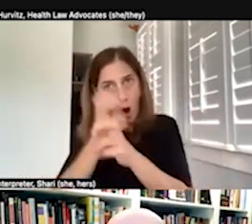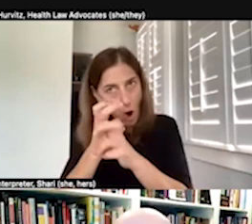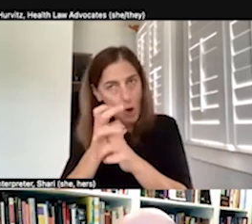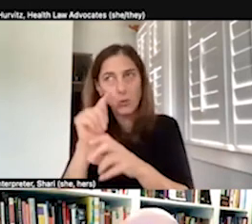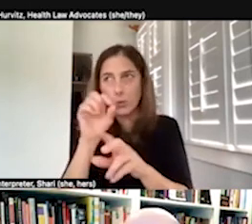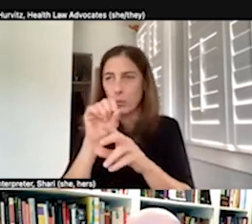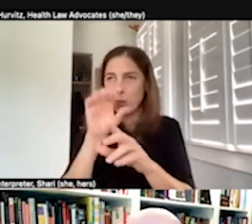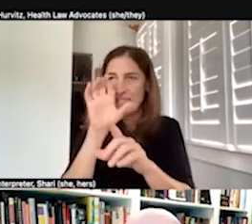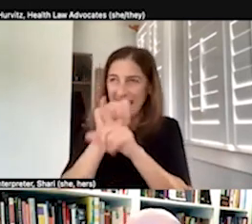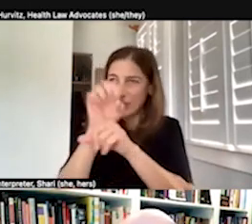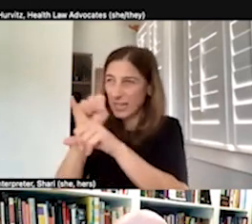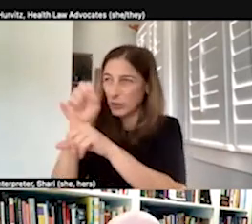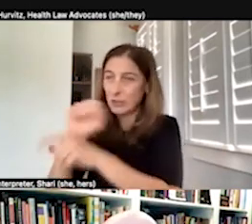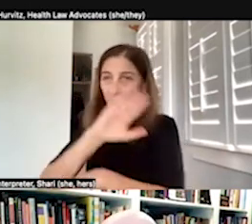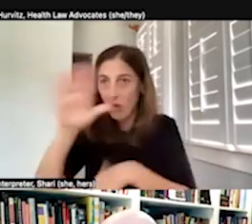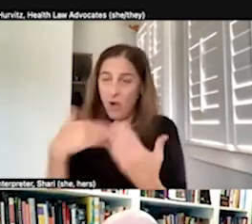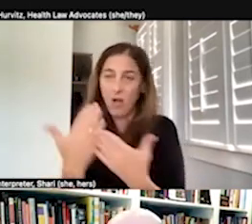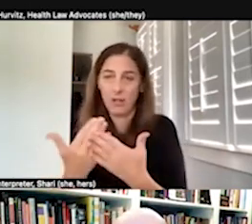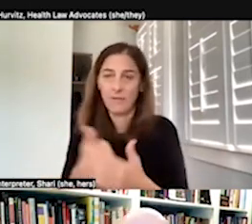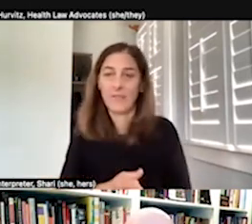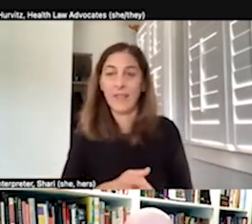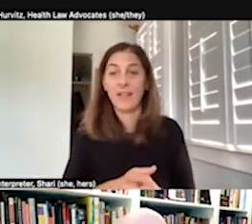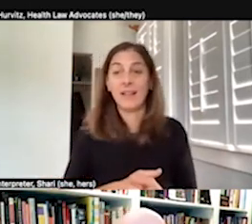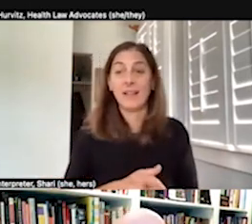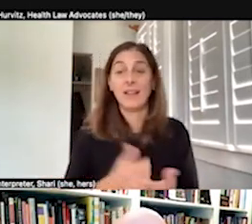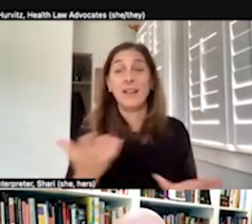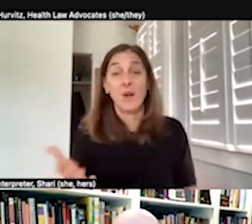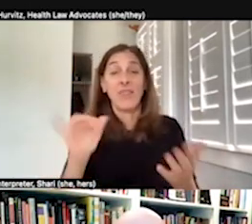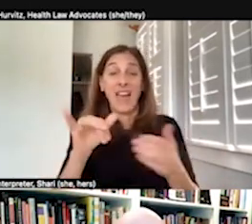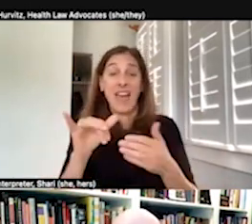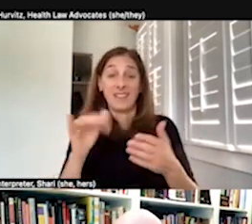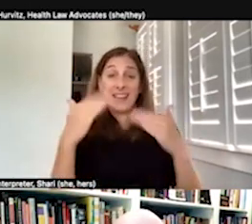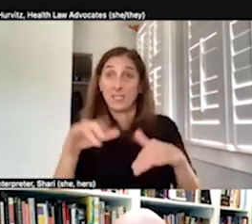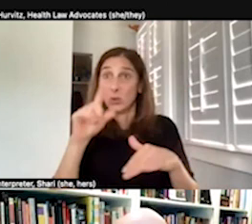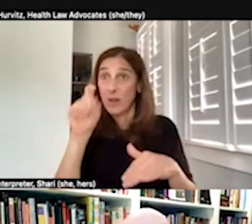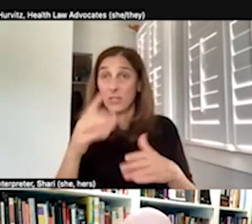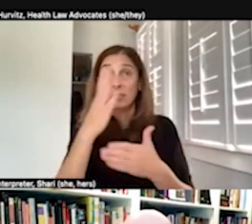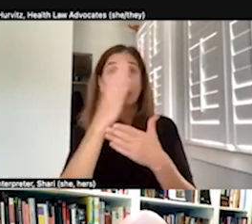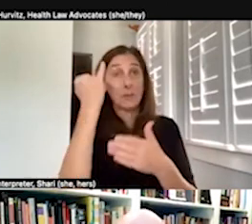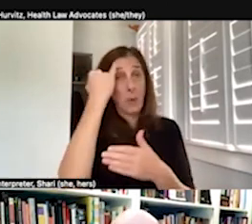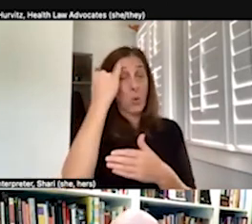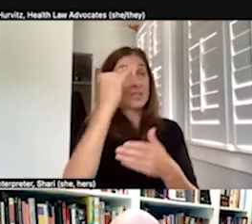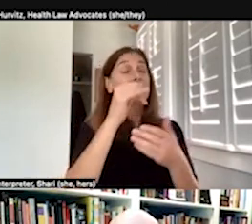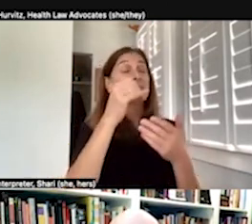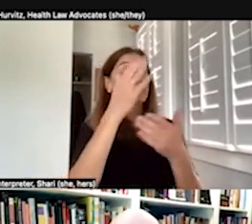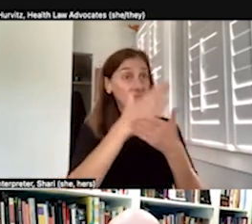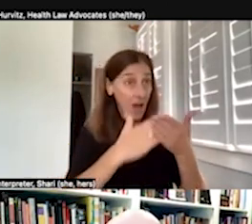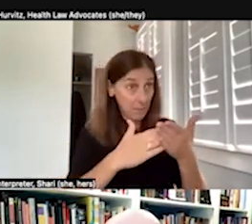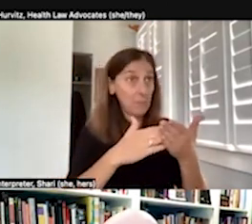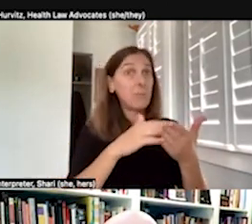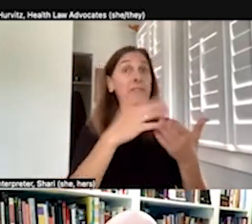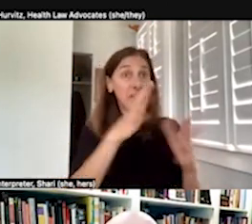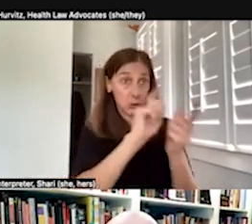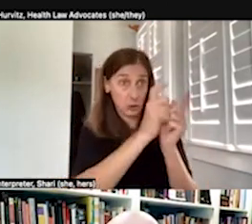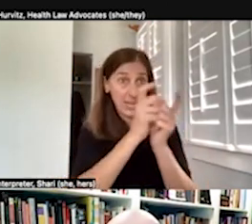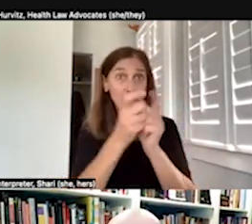So that leads to the question, if one legal document is updated, but others aren't, what does that mean? Well, it depends on the systems that you're working with